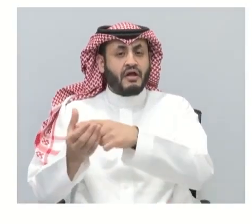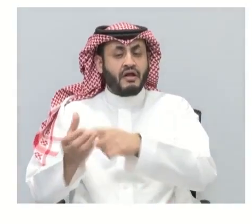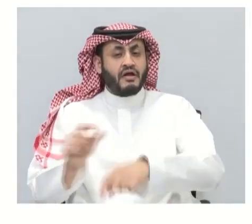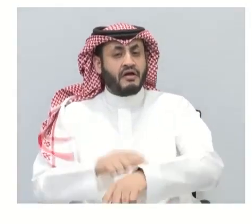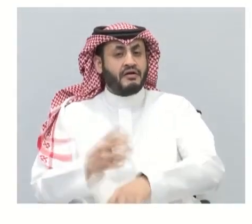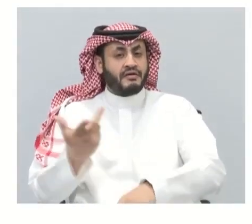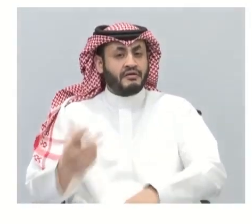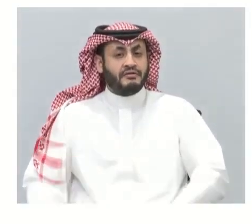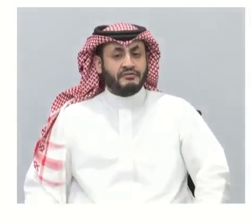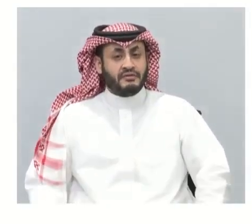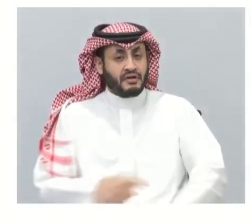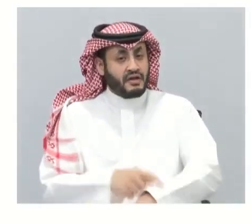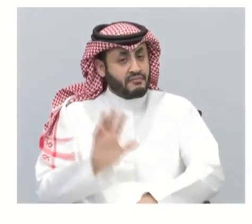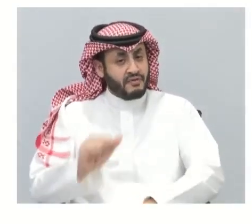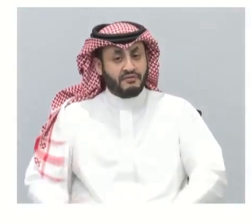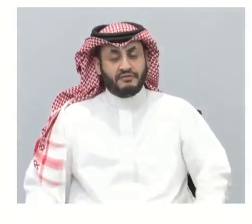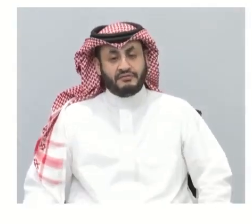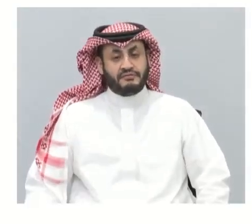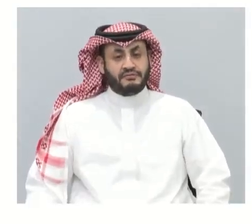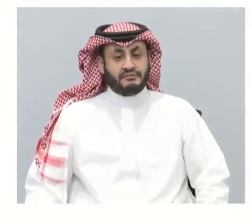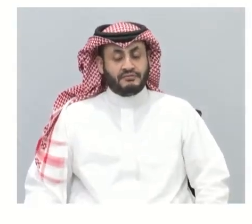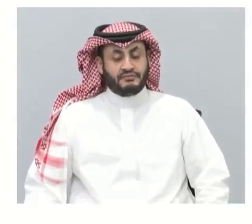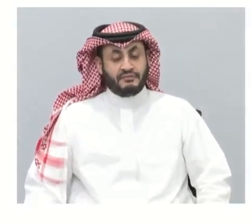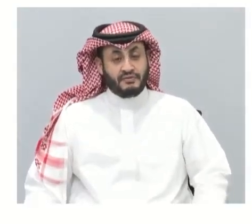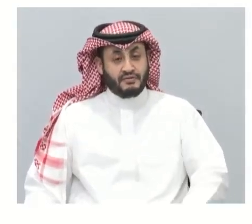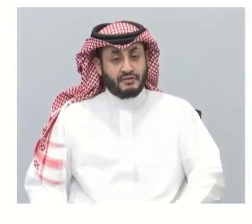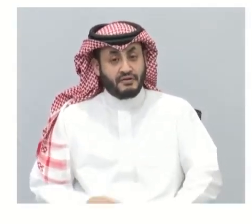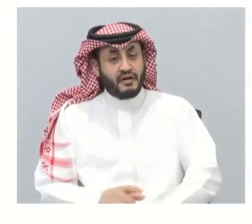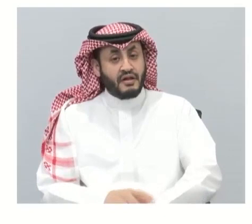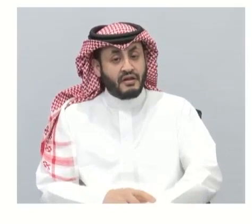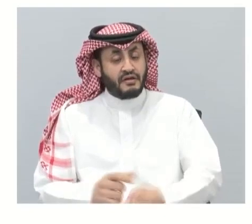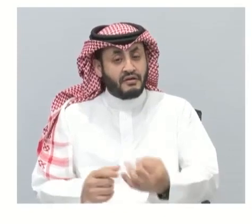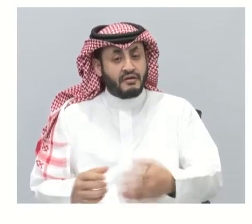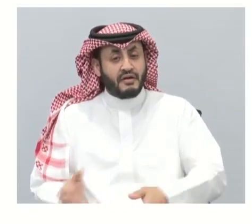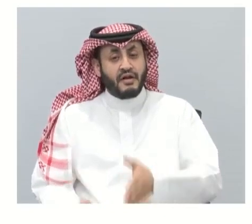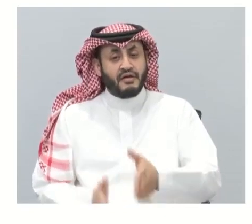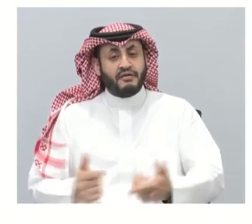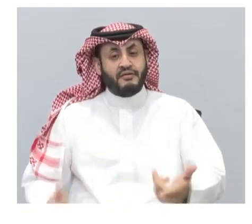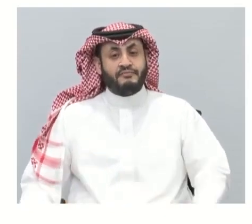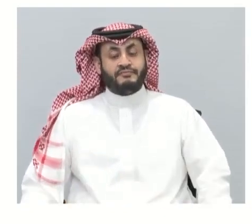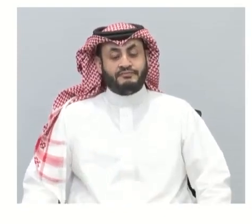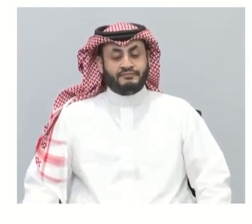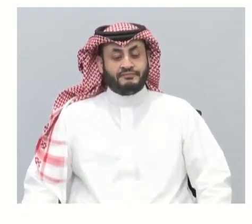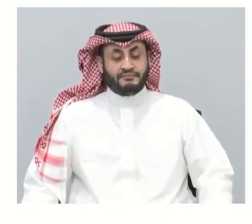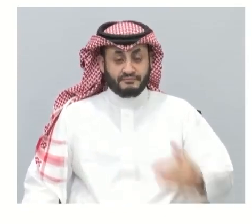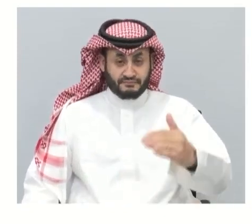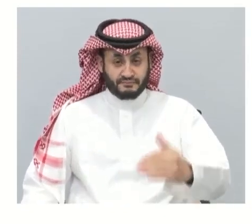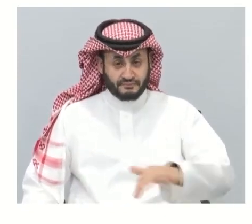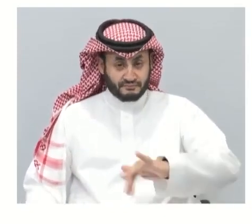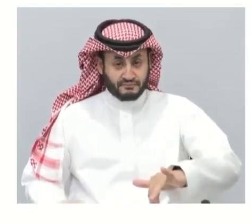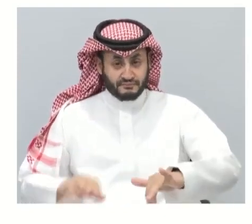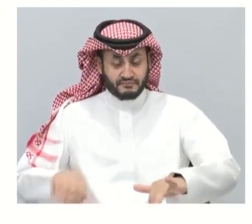scored? The number of goals. How long have you been training? I can also